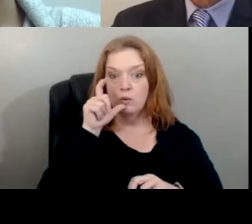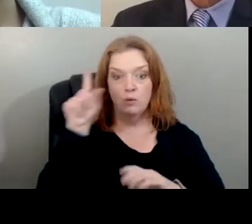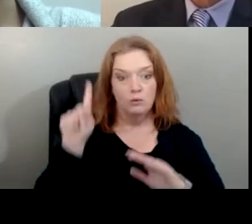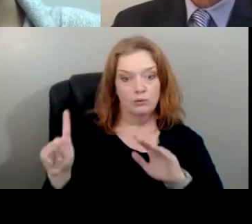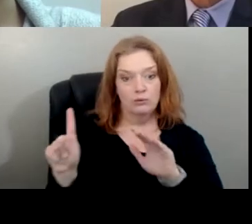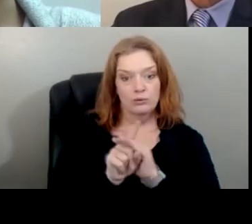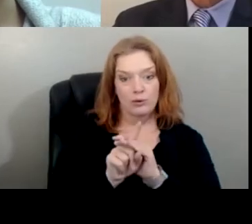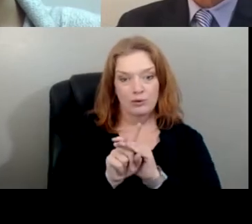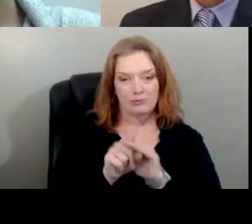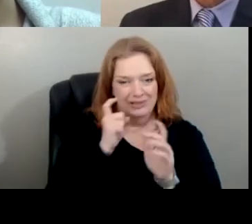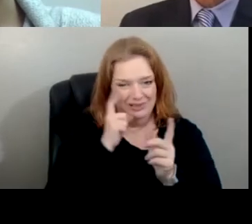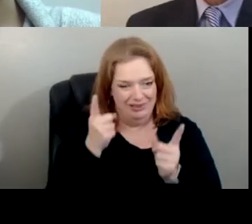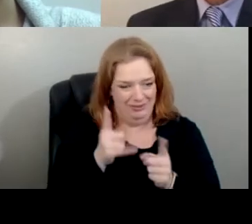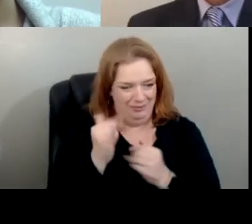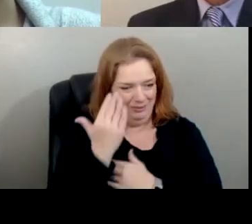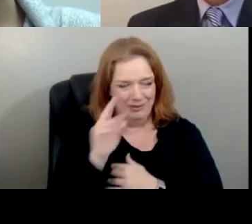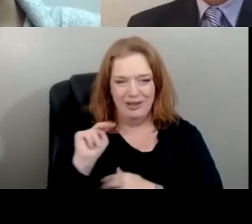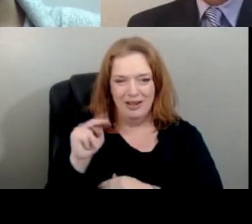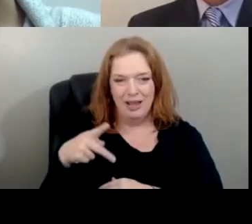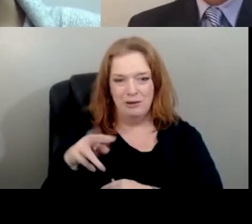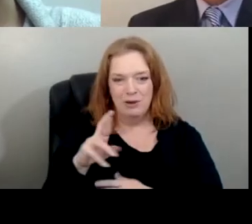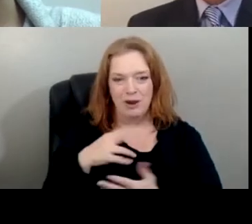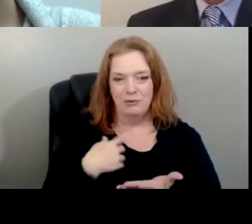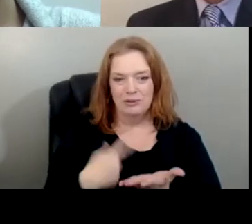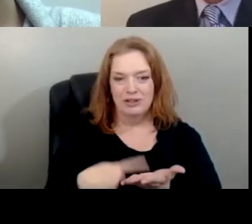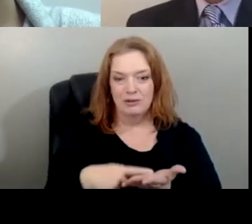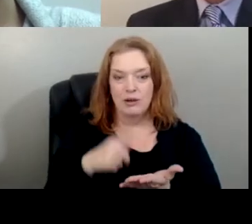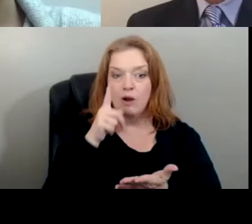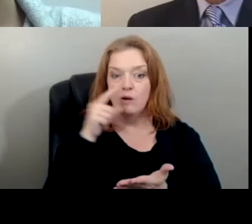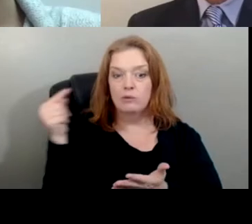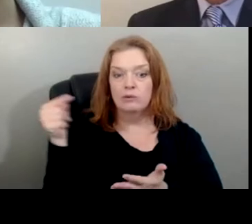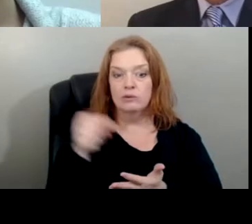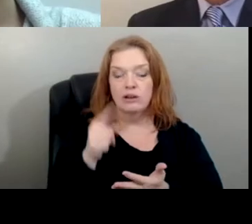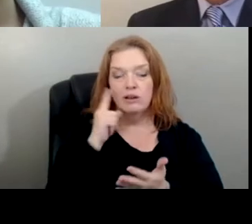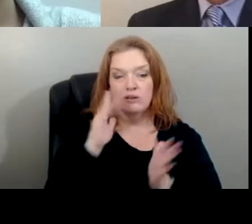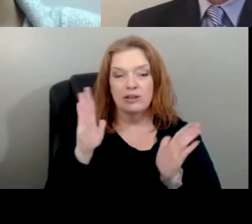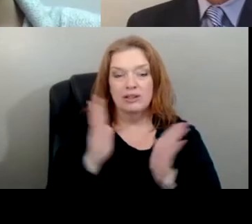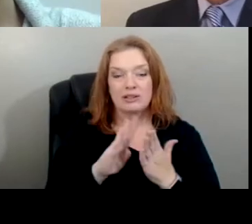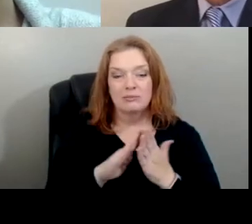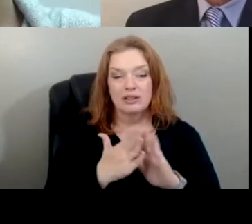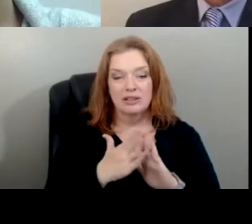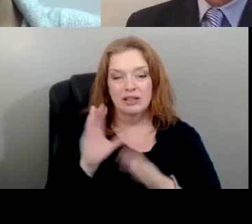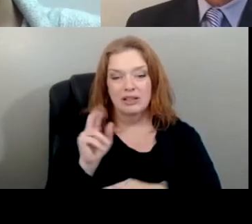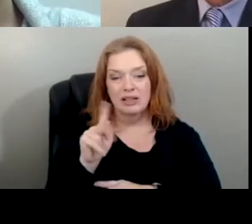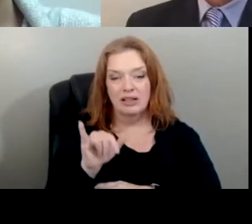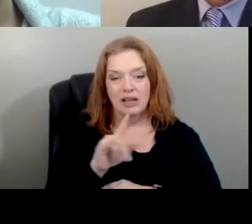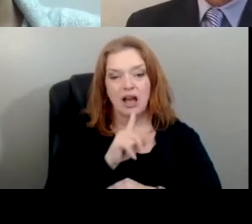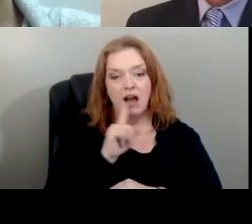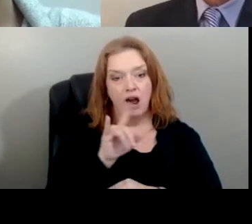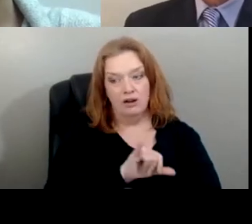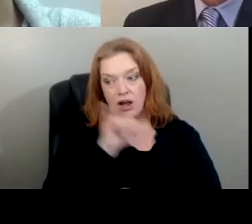just talked about this on NPR this morning, that some of these law enforcement officers for counties and smaller cities in Idaho are also members of militias or